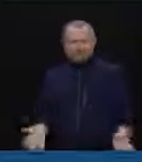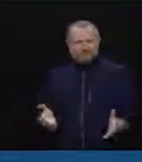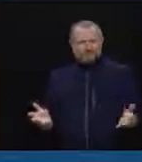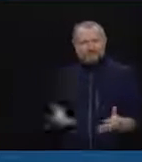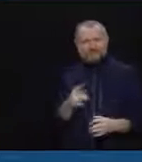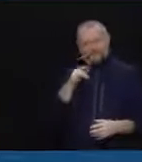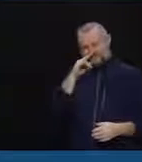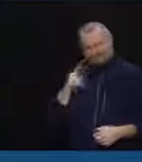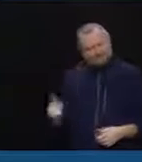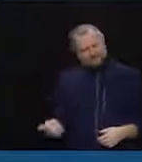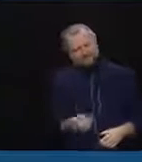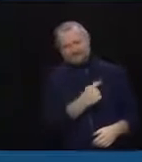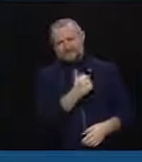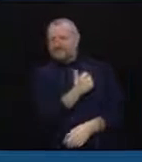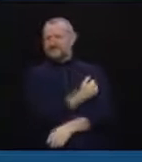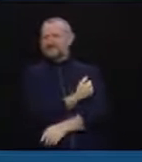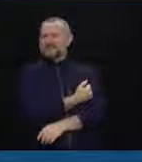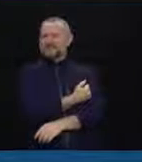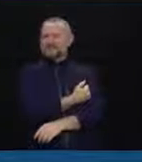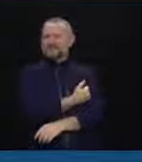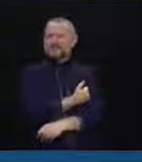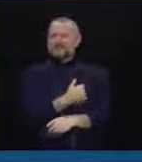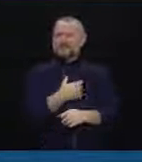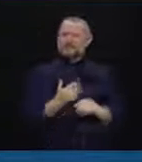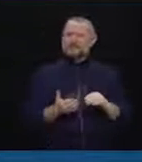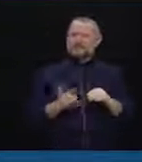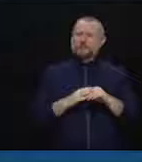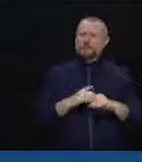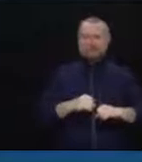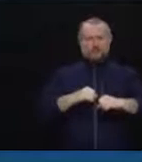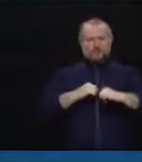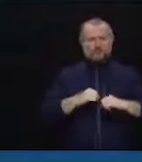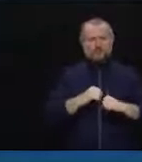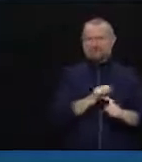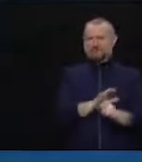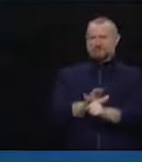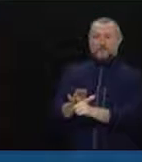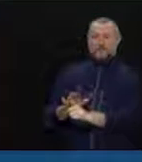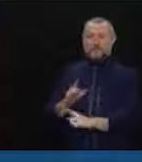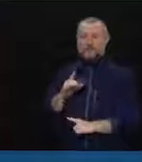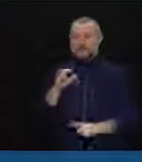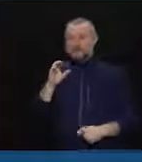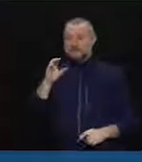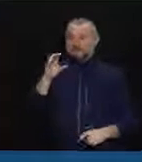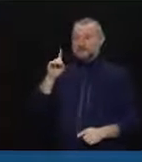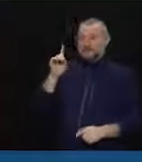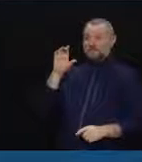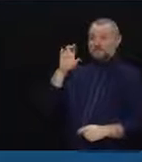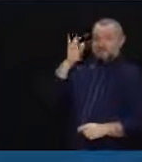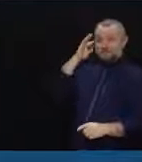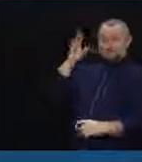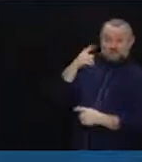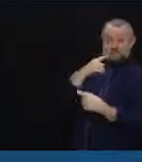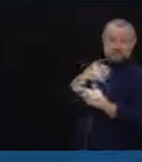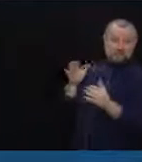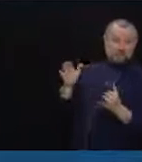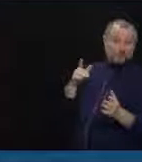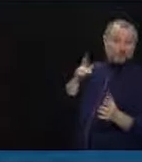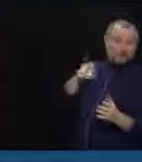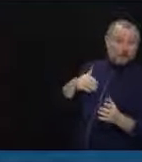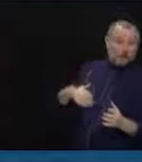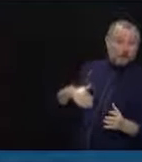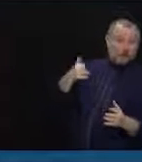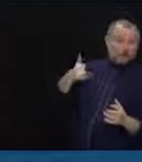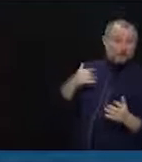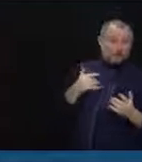comes, they can be boosted. We're waiting to hear from the CDC if they're going to have this available for younger kids. But I believe this is one of the reasons why we